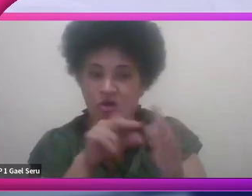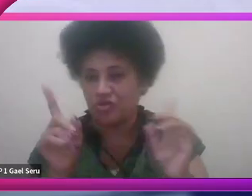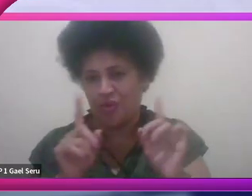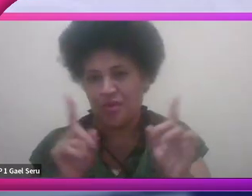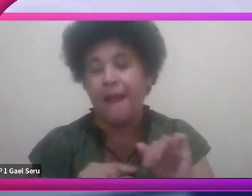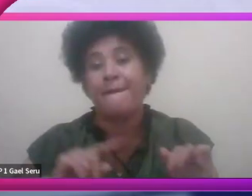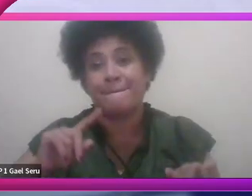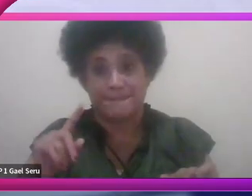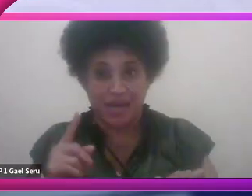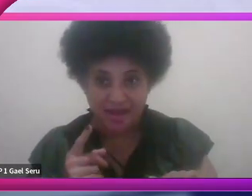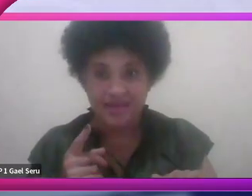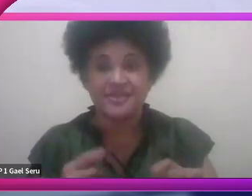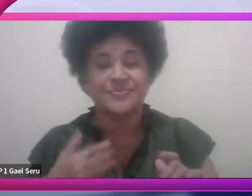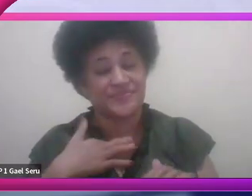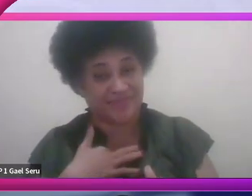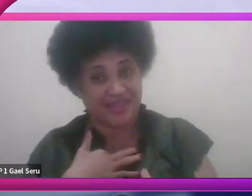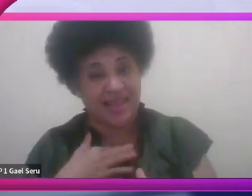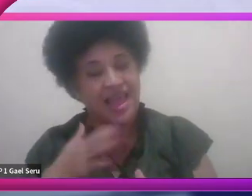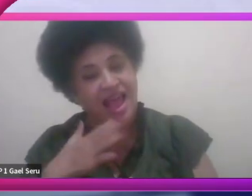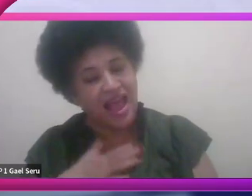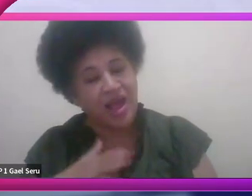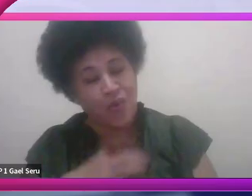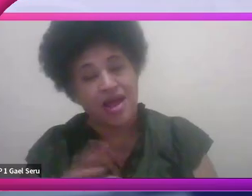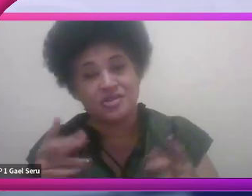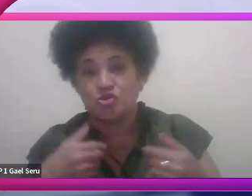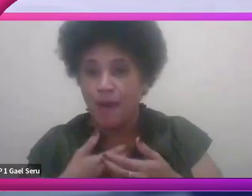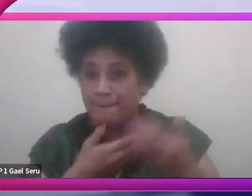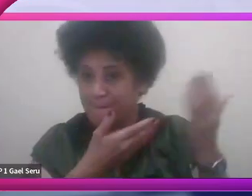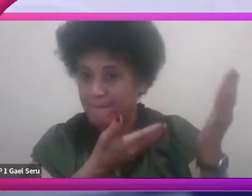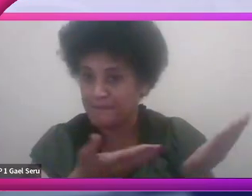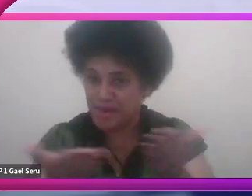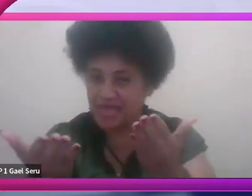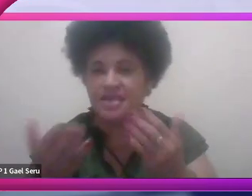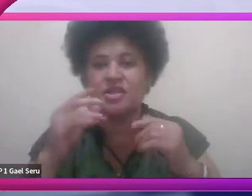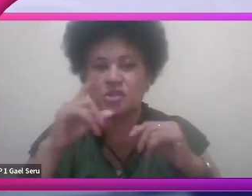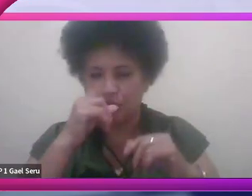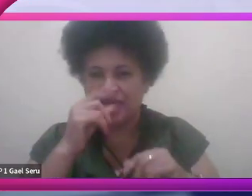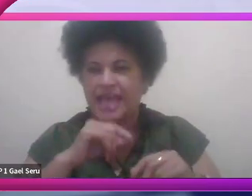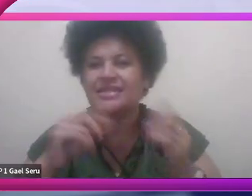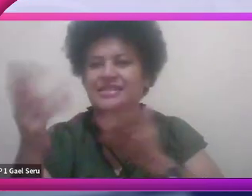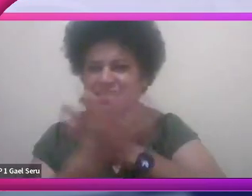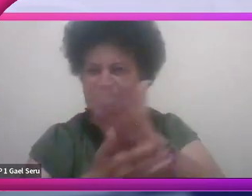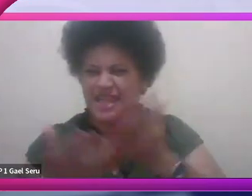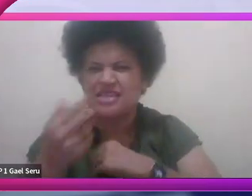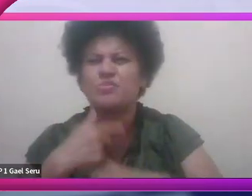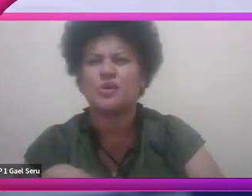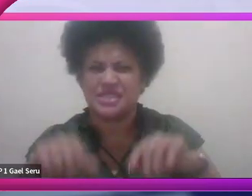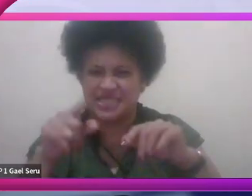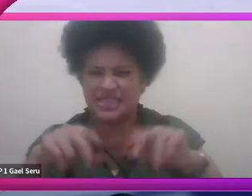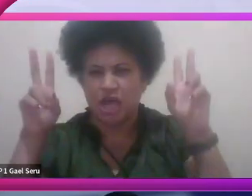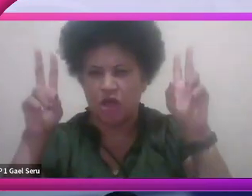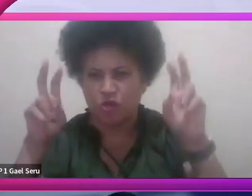But I need to bring this one into the discussions because we talk about this topic. So apologize